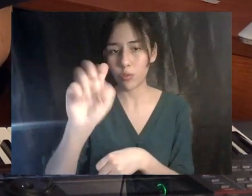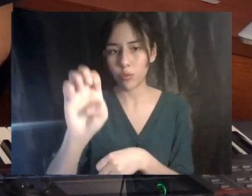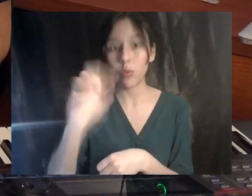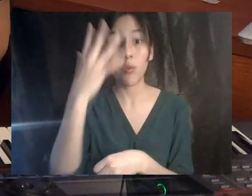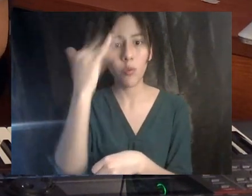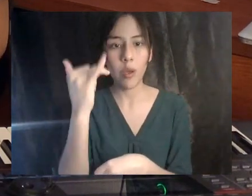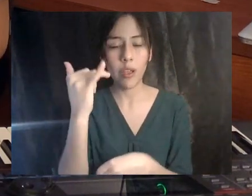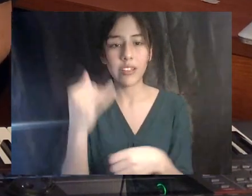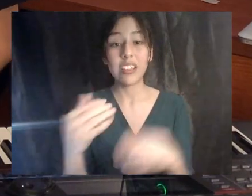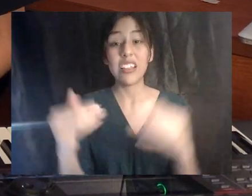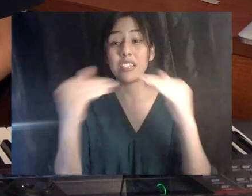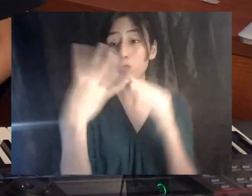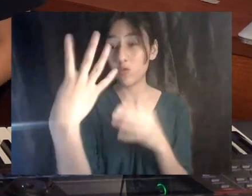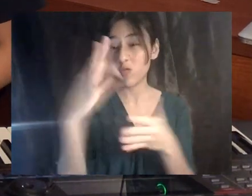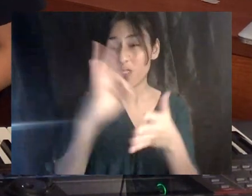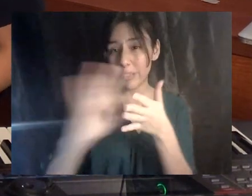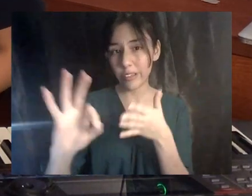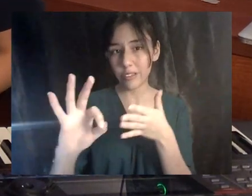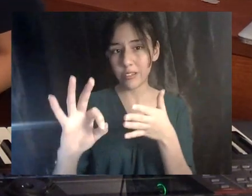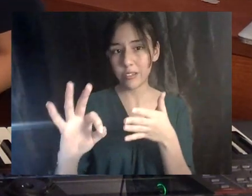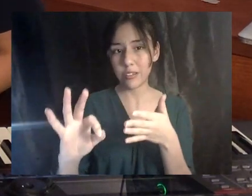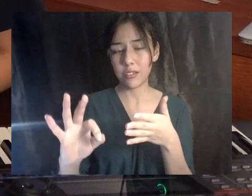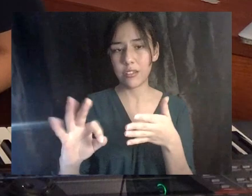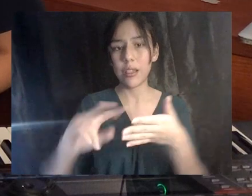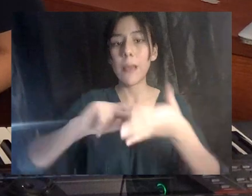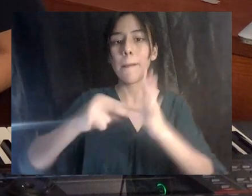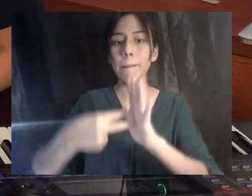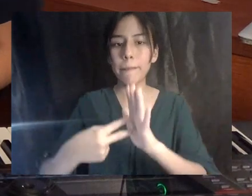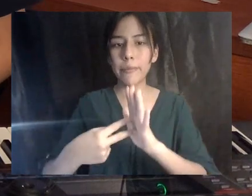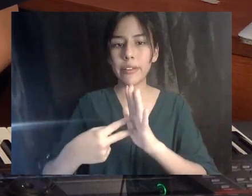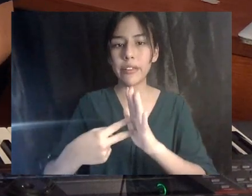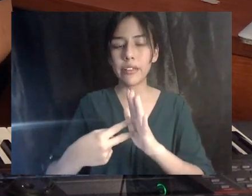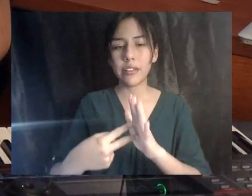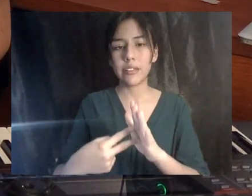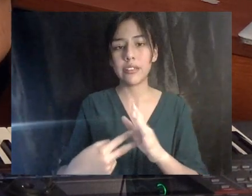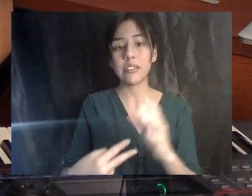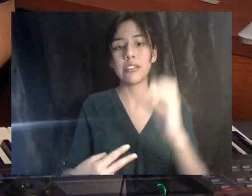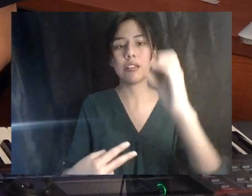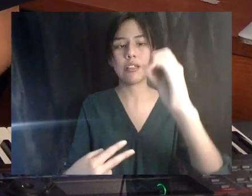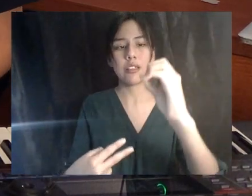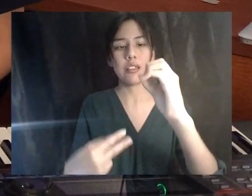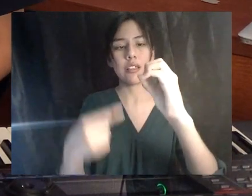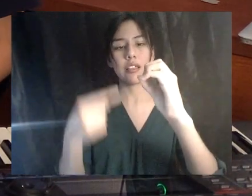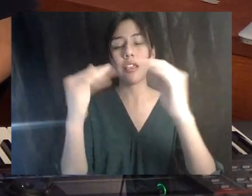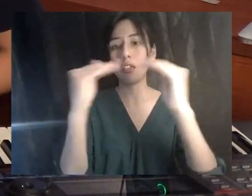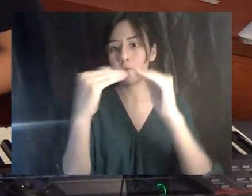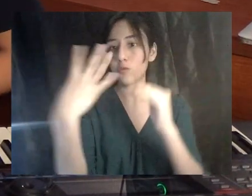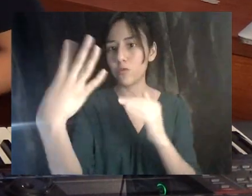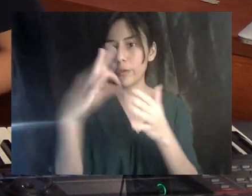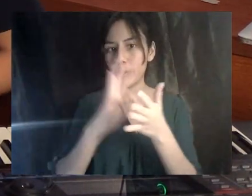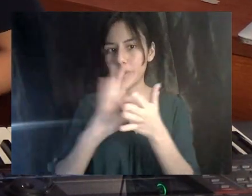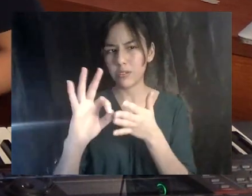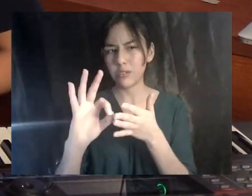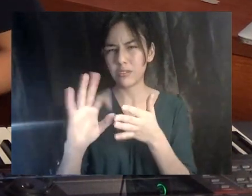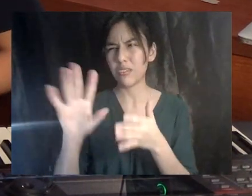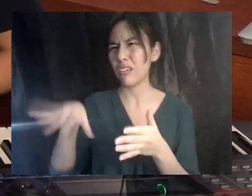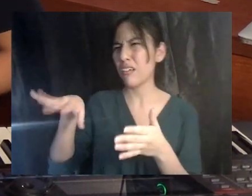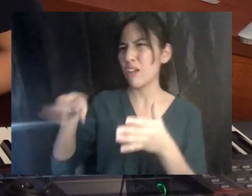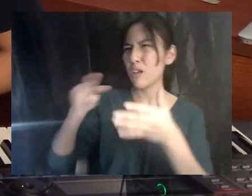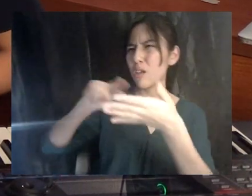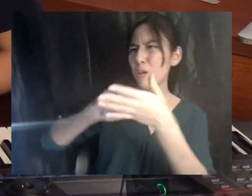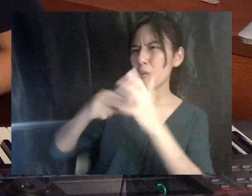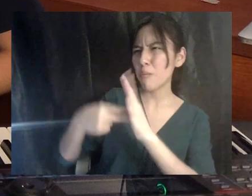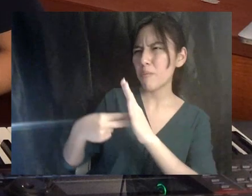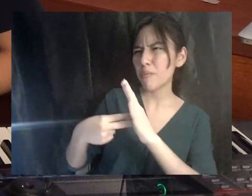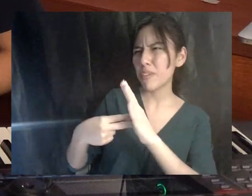carry up to 4 beats in it. And that means that our whole note is going to be 4 beats long. So you mean we hold the